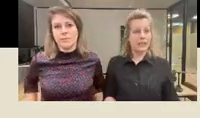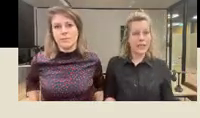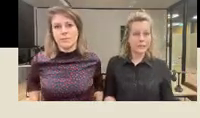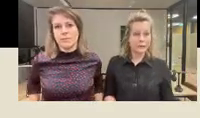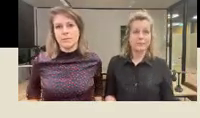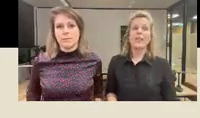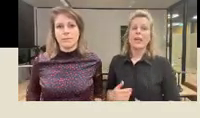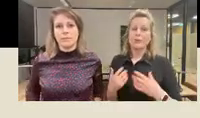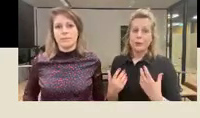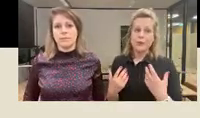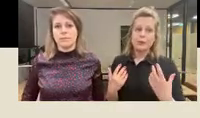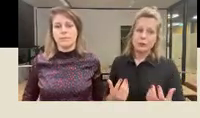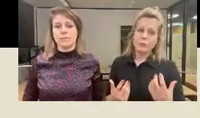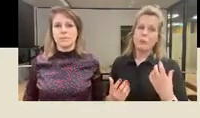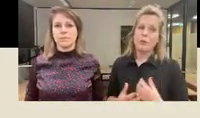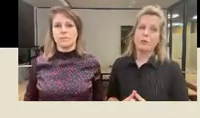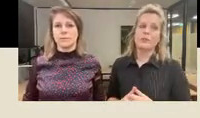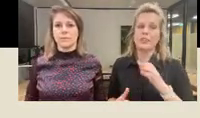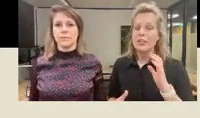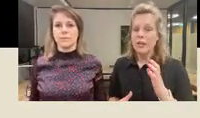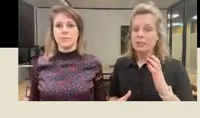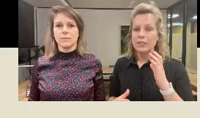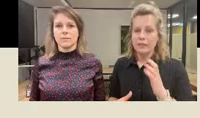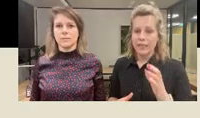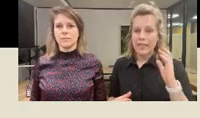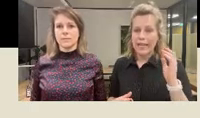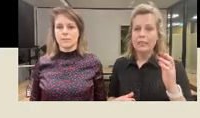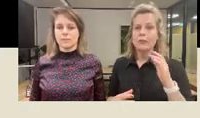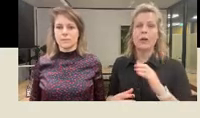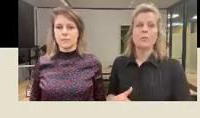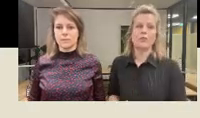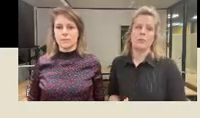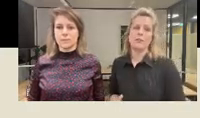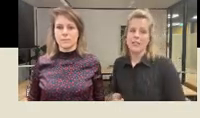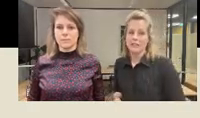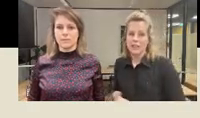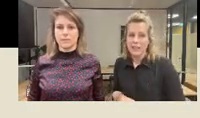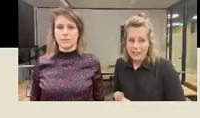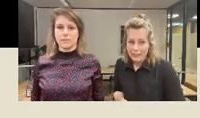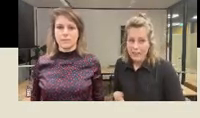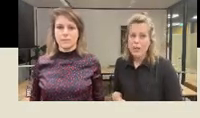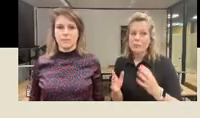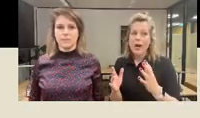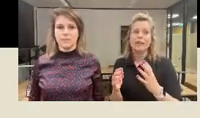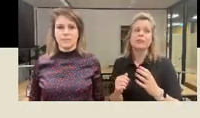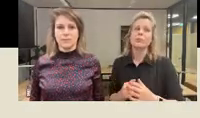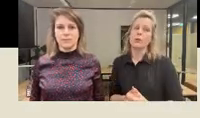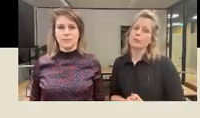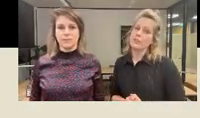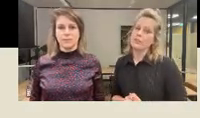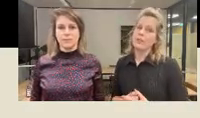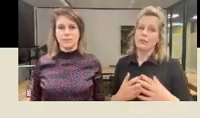in the weekend, and further, the treatment program did not contain any form of stabilization in that prior